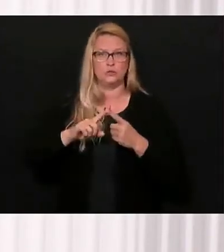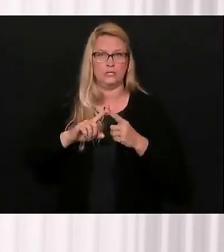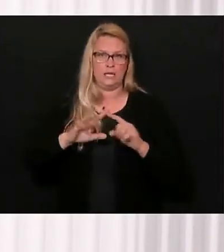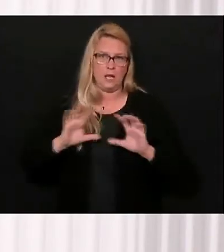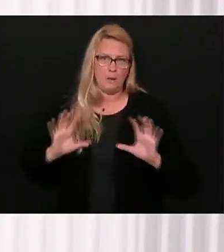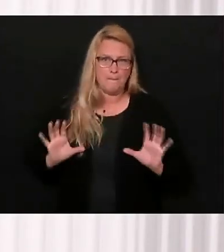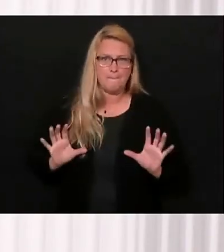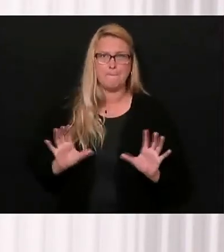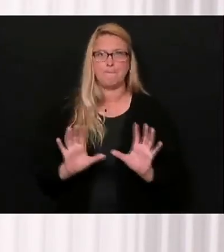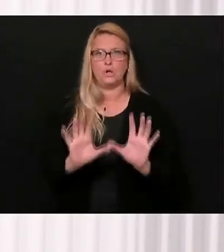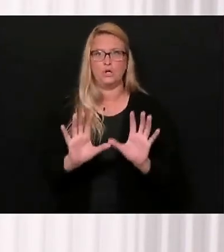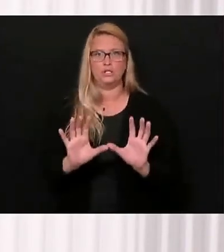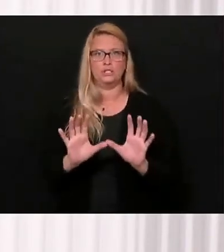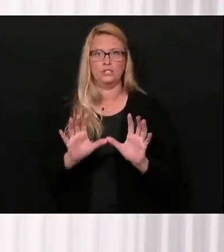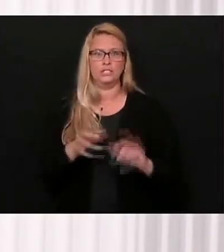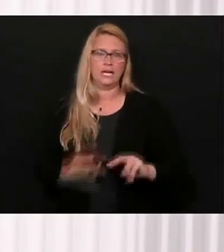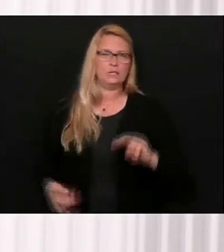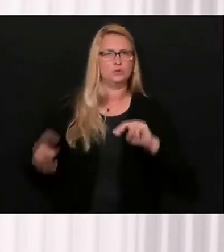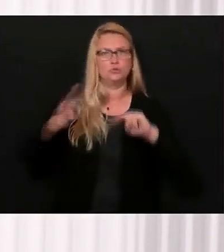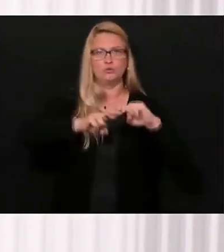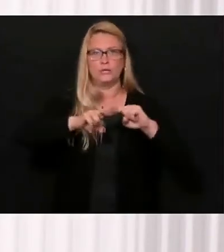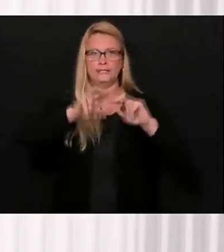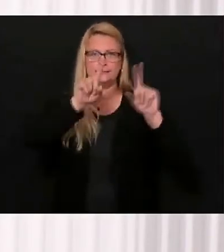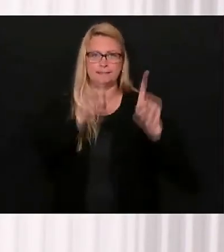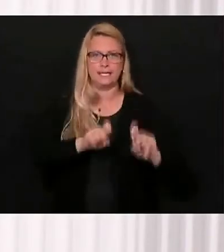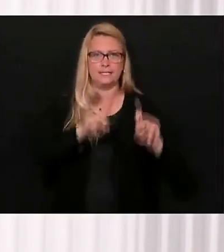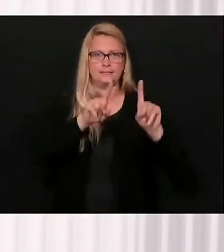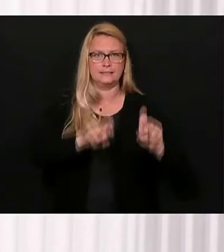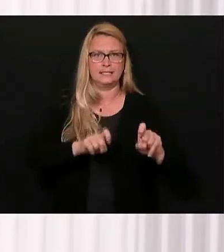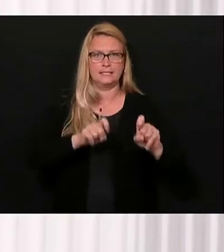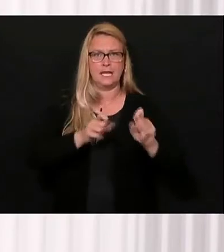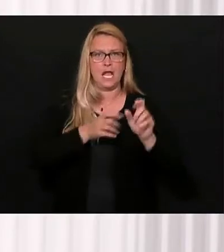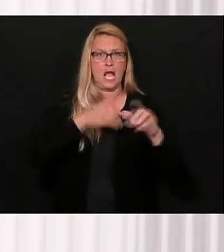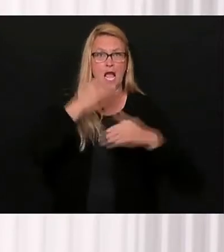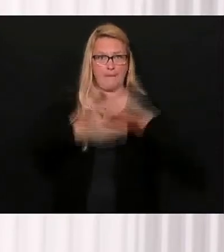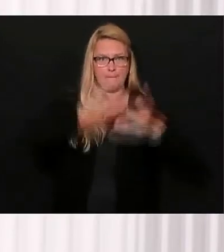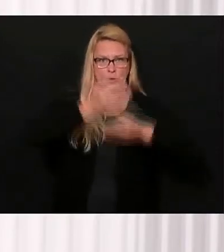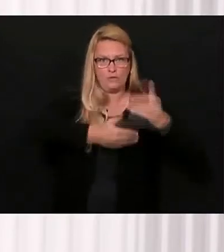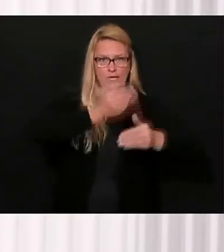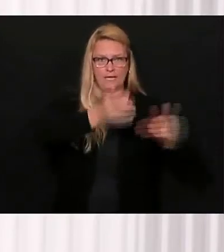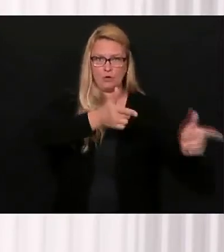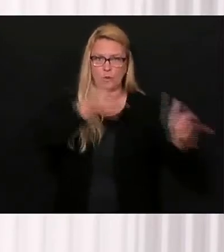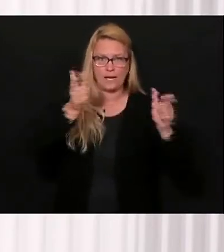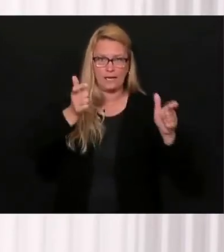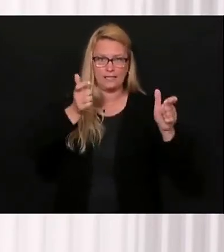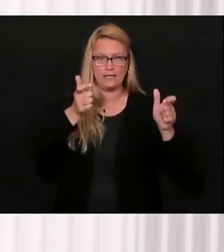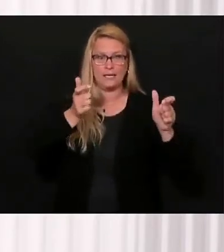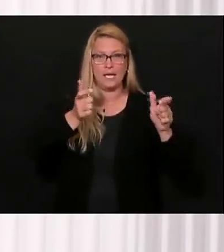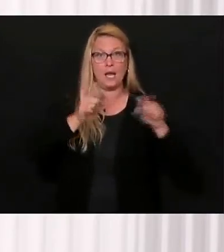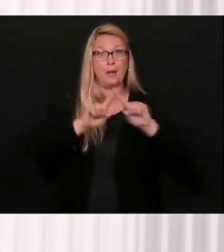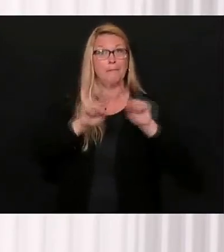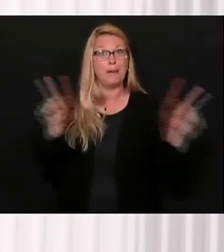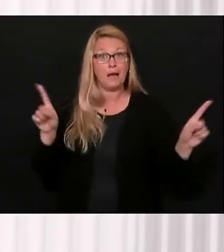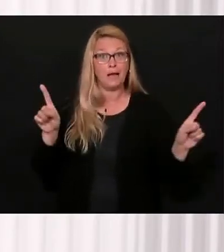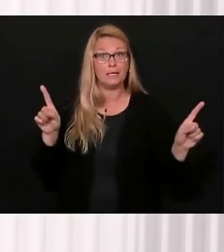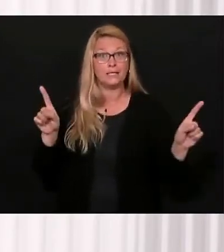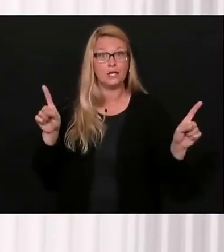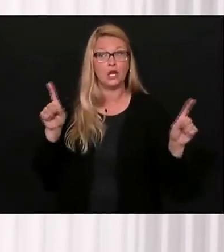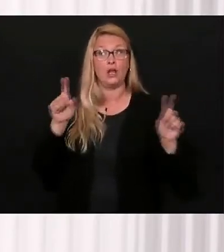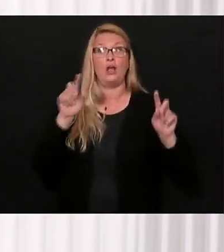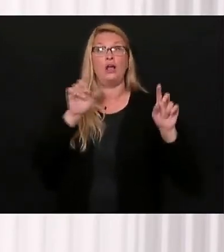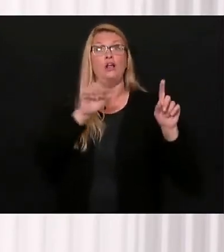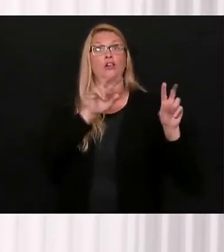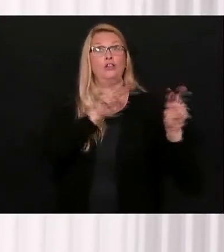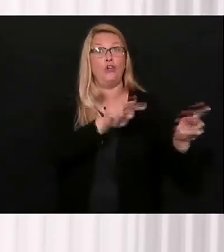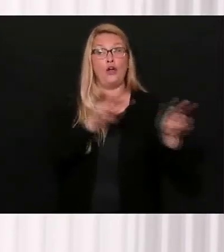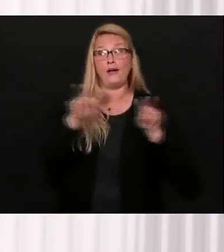in surge capacity to get testing moving, and then at the same time look at how